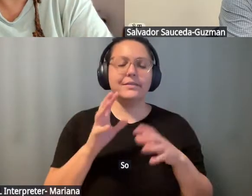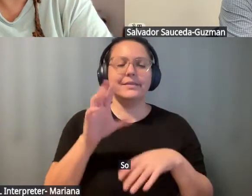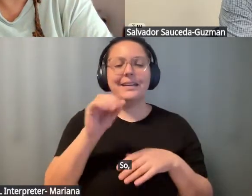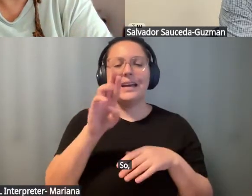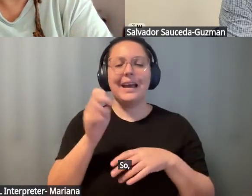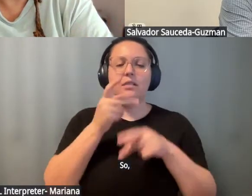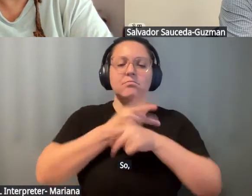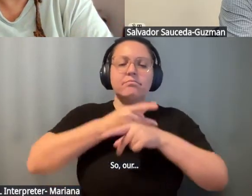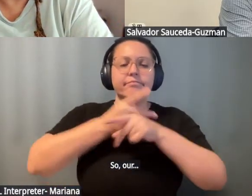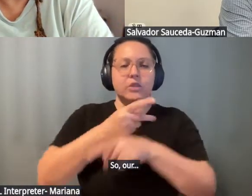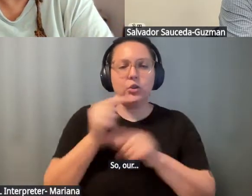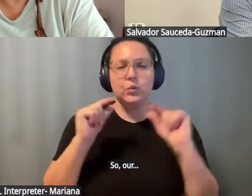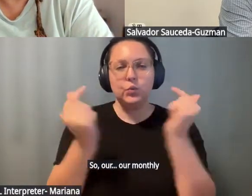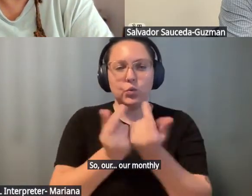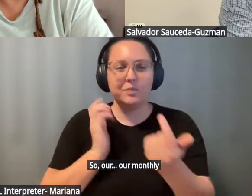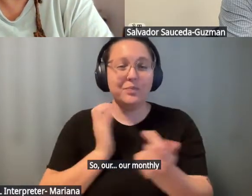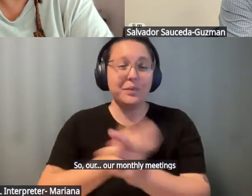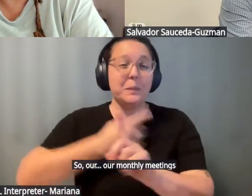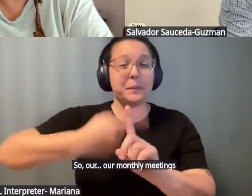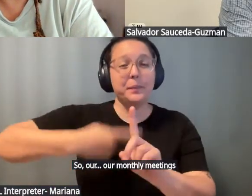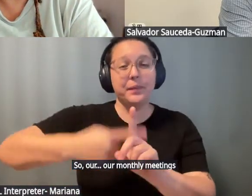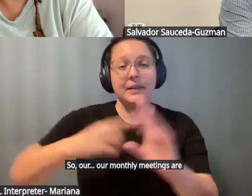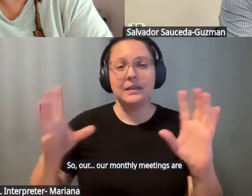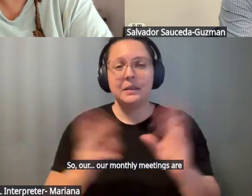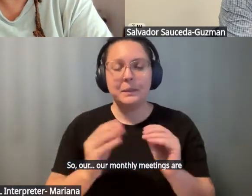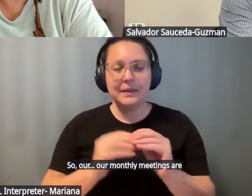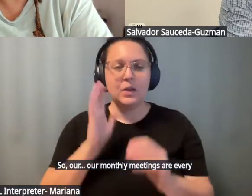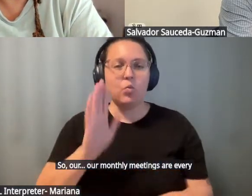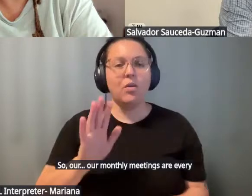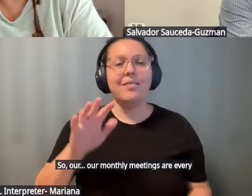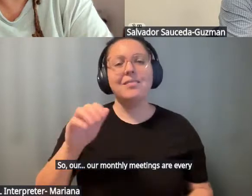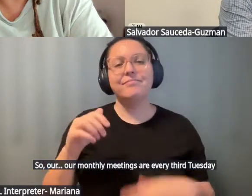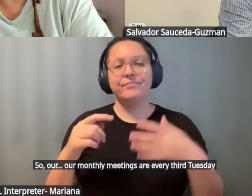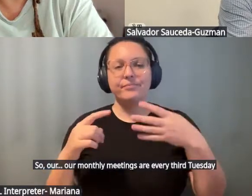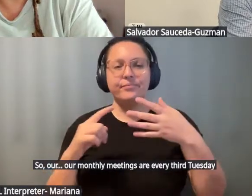Our monthly meetings are every third Tuesday at